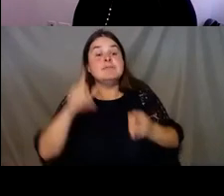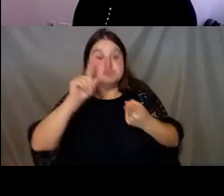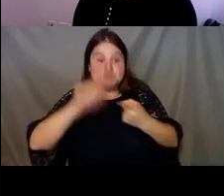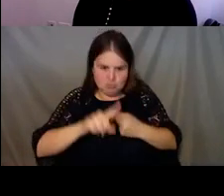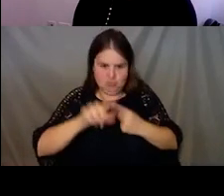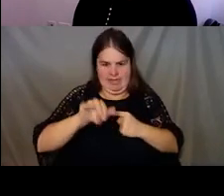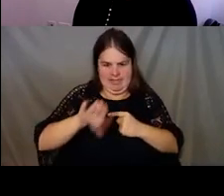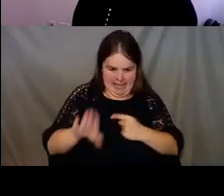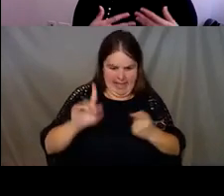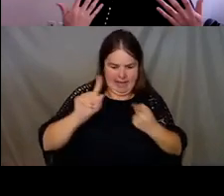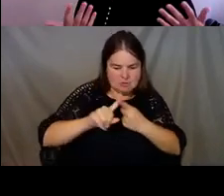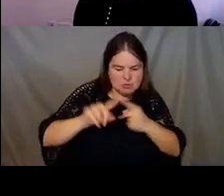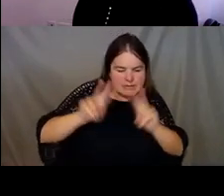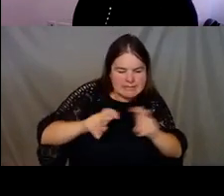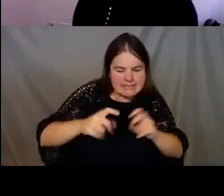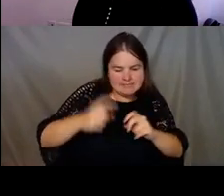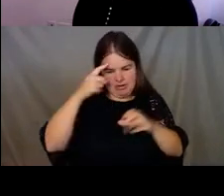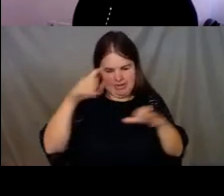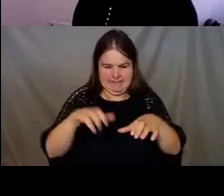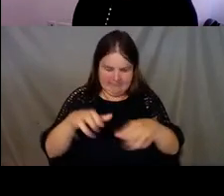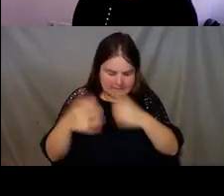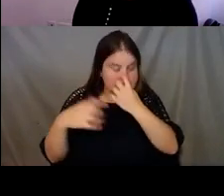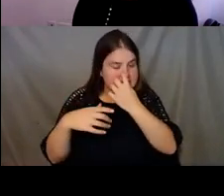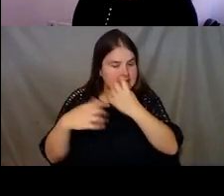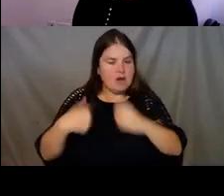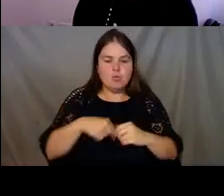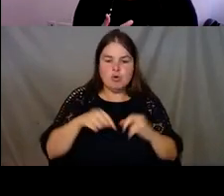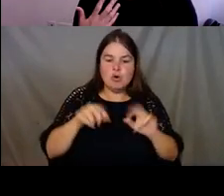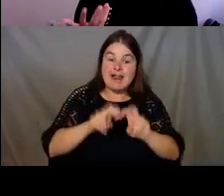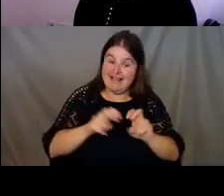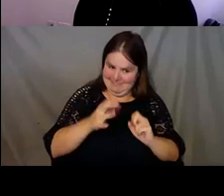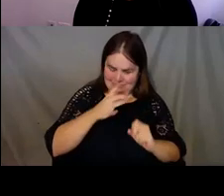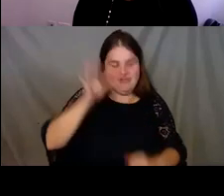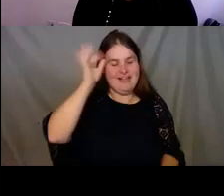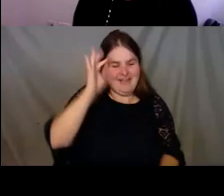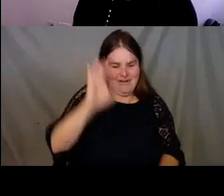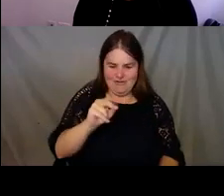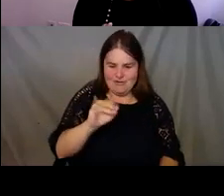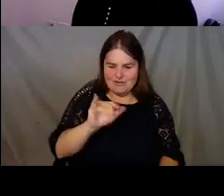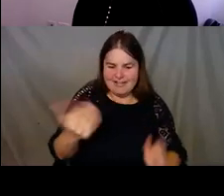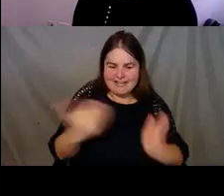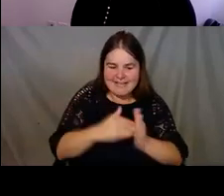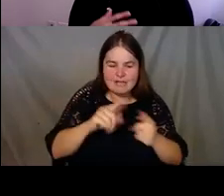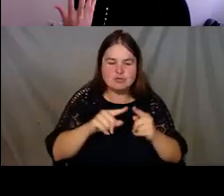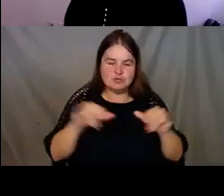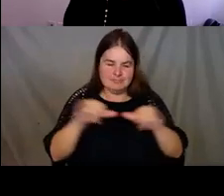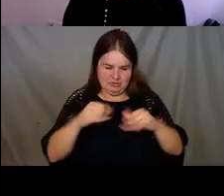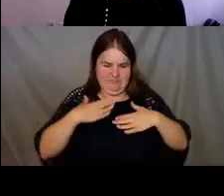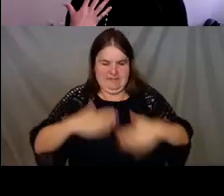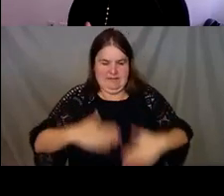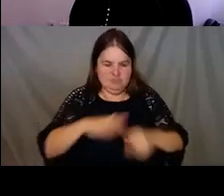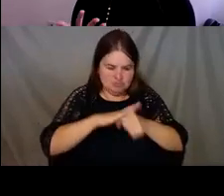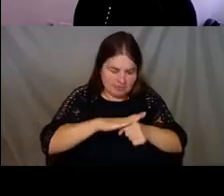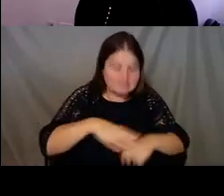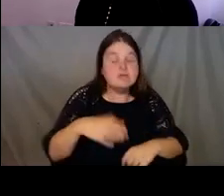activity using EEG. We are taking measures of maternal hair cortisol to measure physiological stress. And then we're also